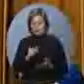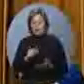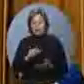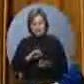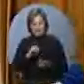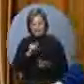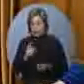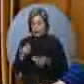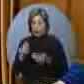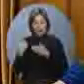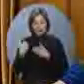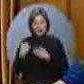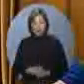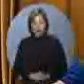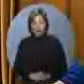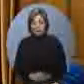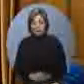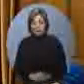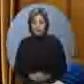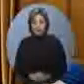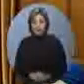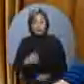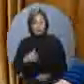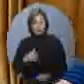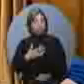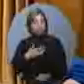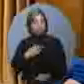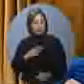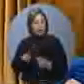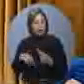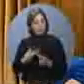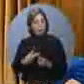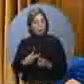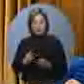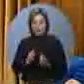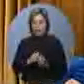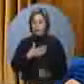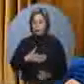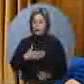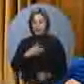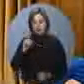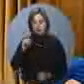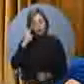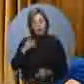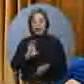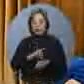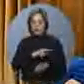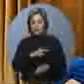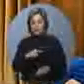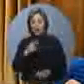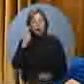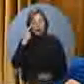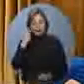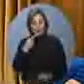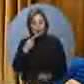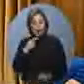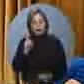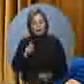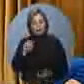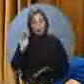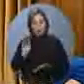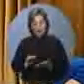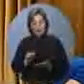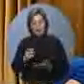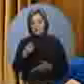Our Conservative government believes in low taxes, not higher taxes. We oppose and are fighting against the Liberal tax